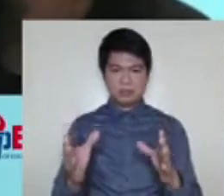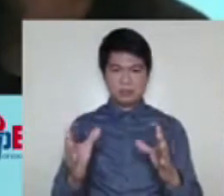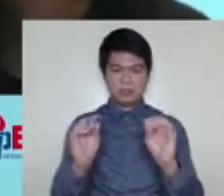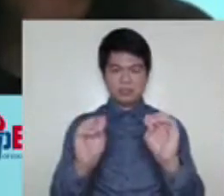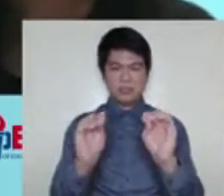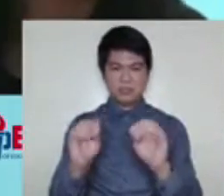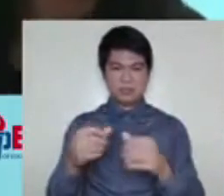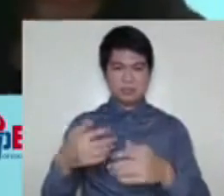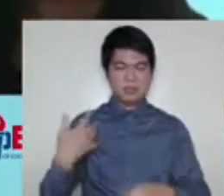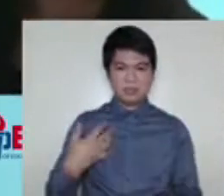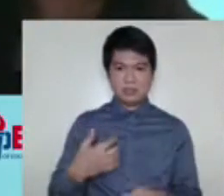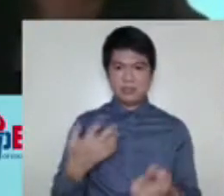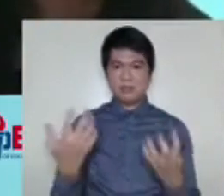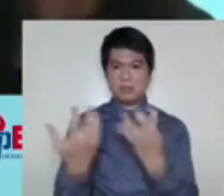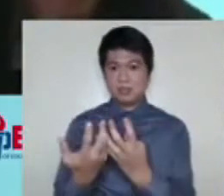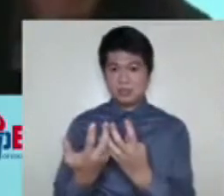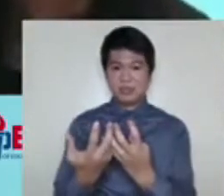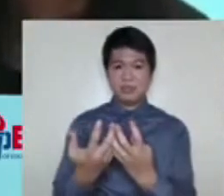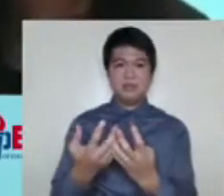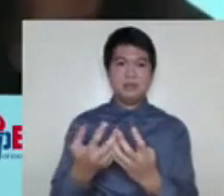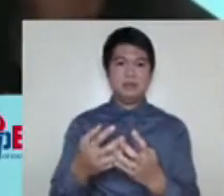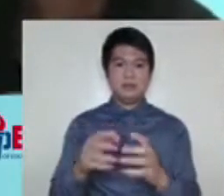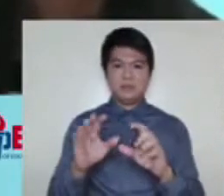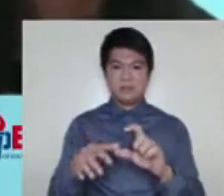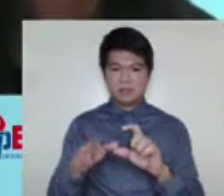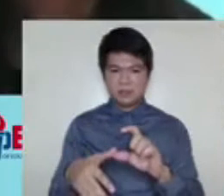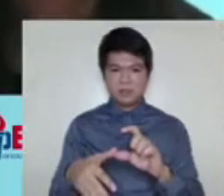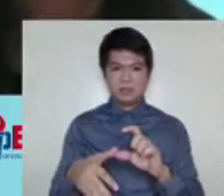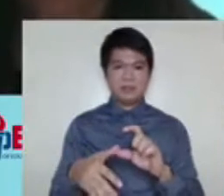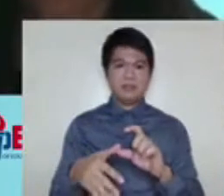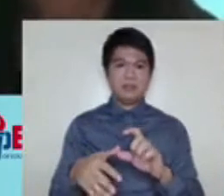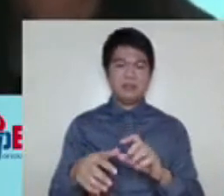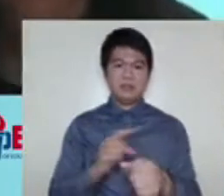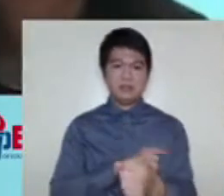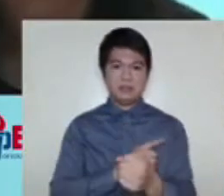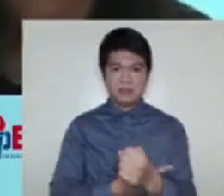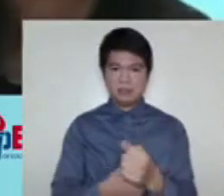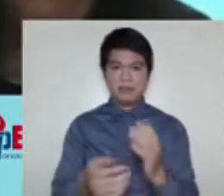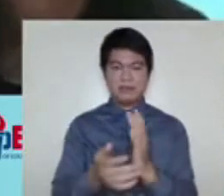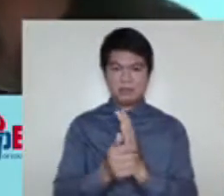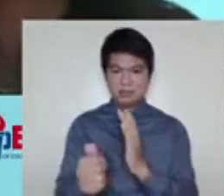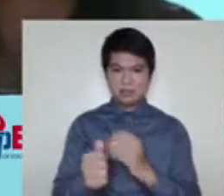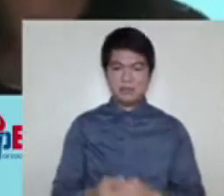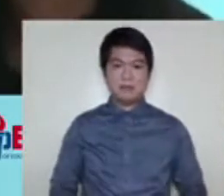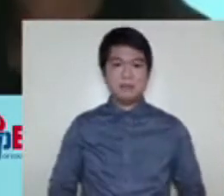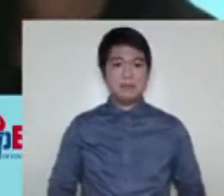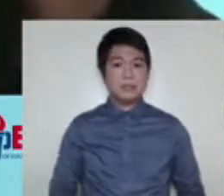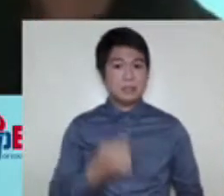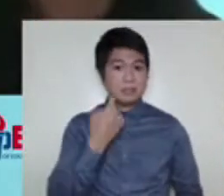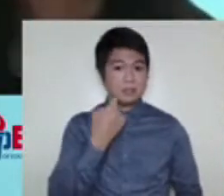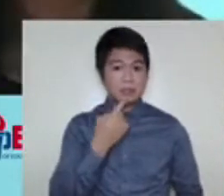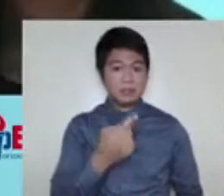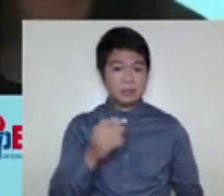disabilities, giftedness, and talents. So kanina, I said the teacher has the option, has the